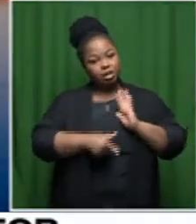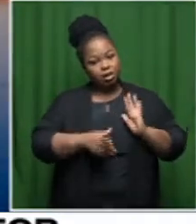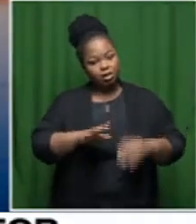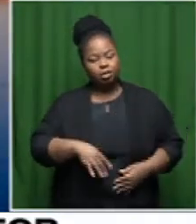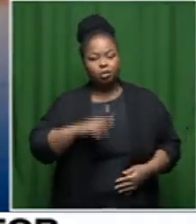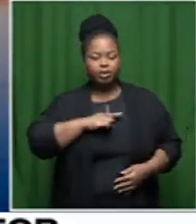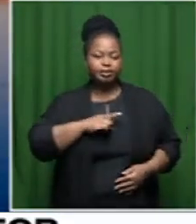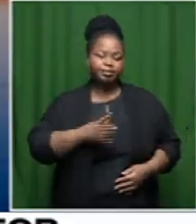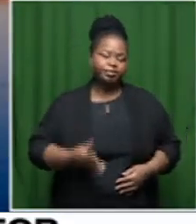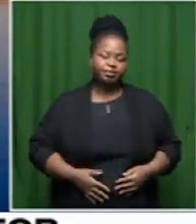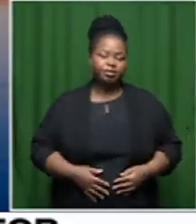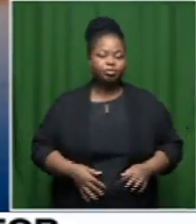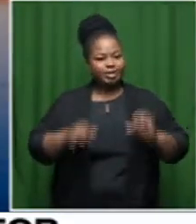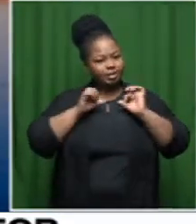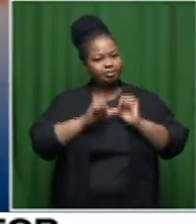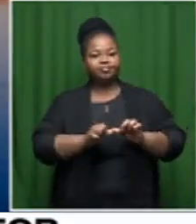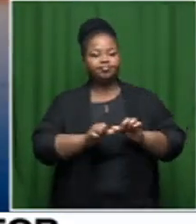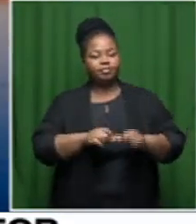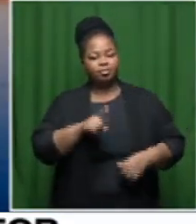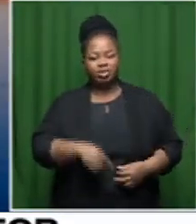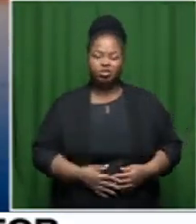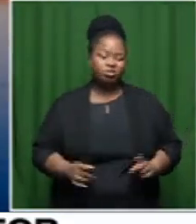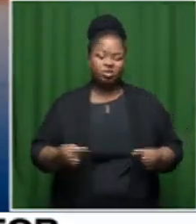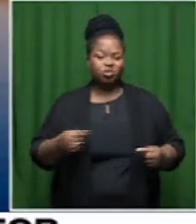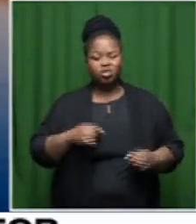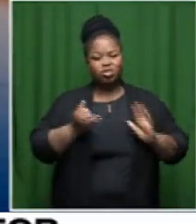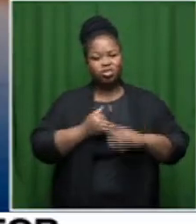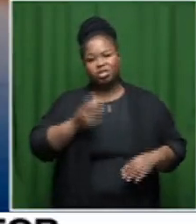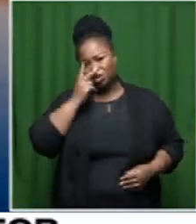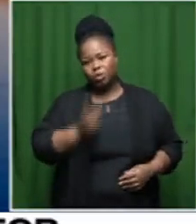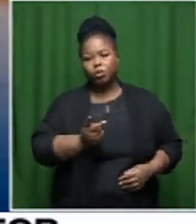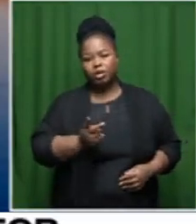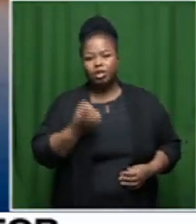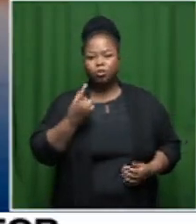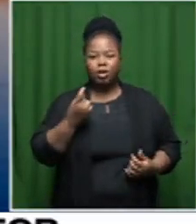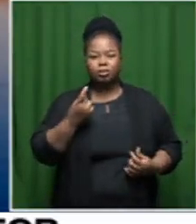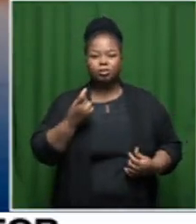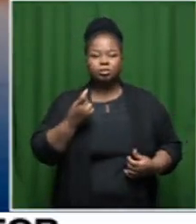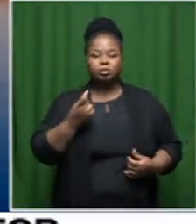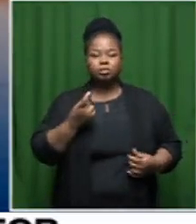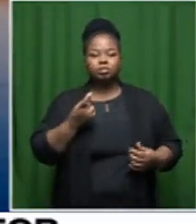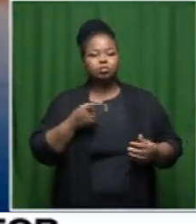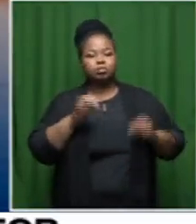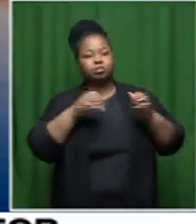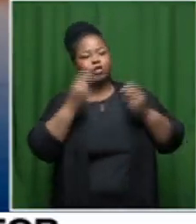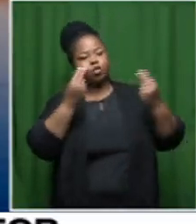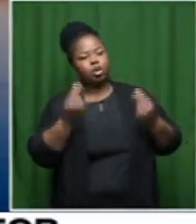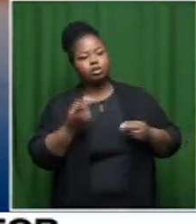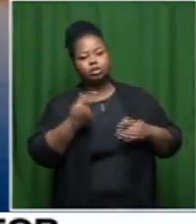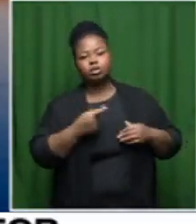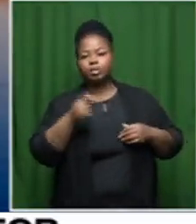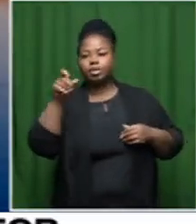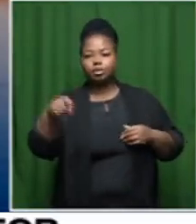to be able to be sustainable. You shouldn't just look at that one purchase, right? And then also how